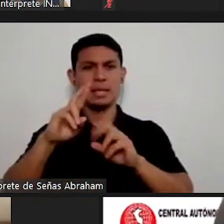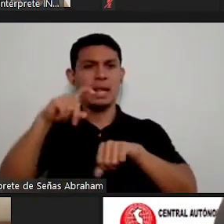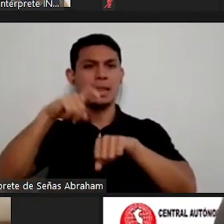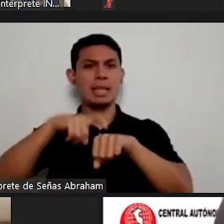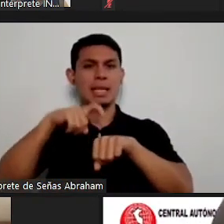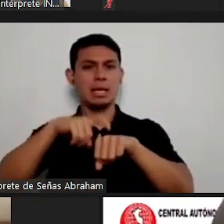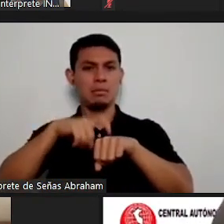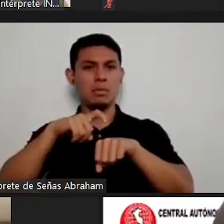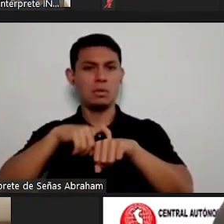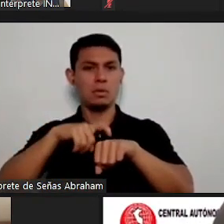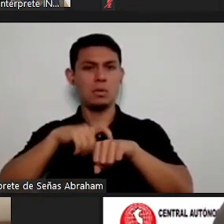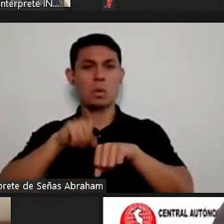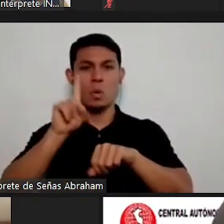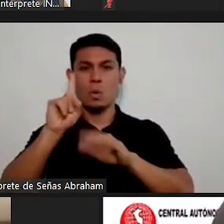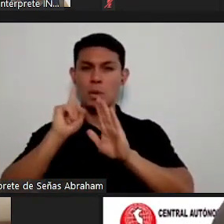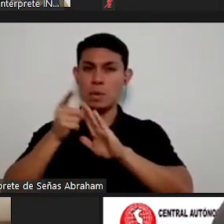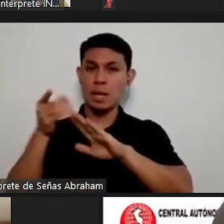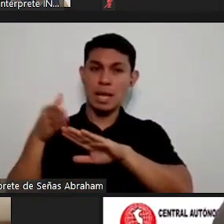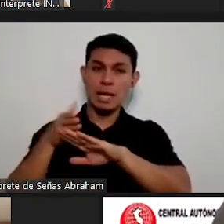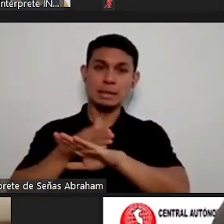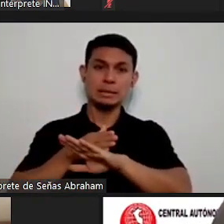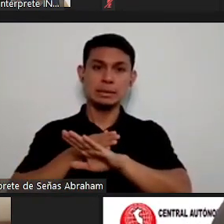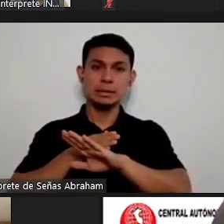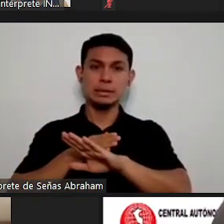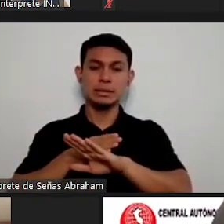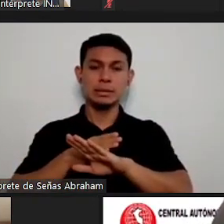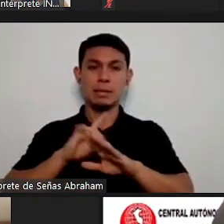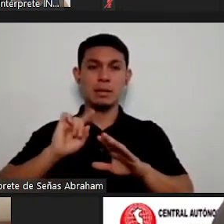first please respect